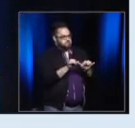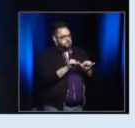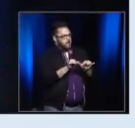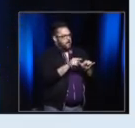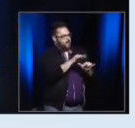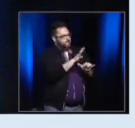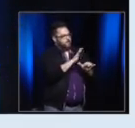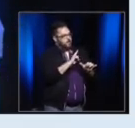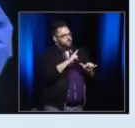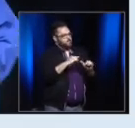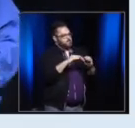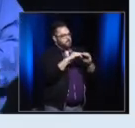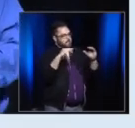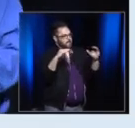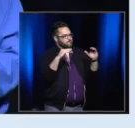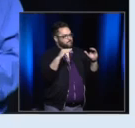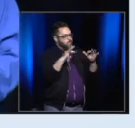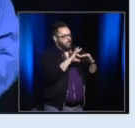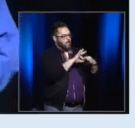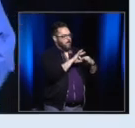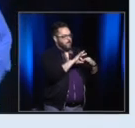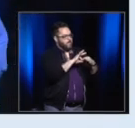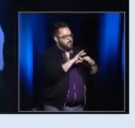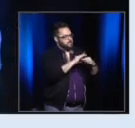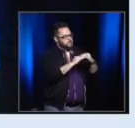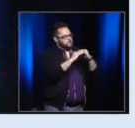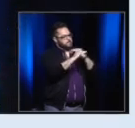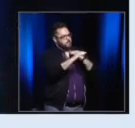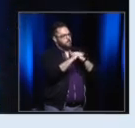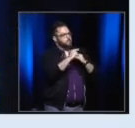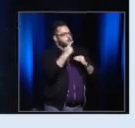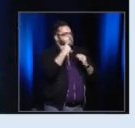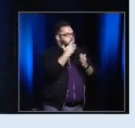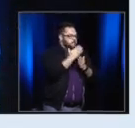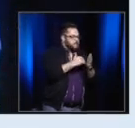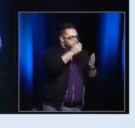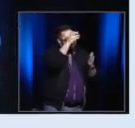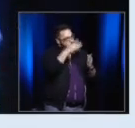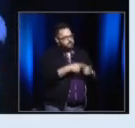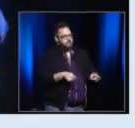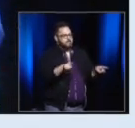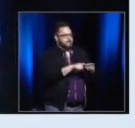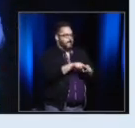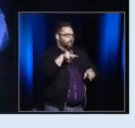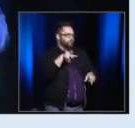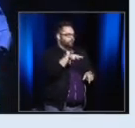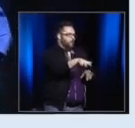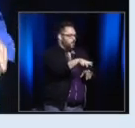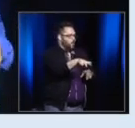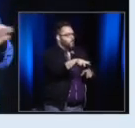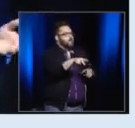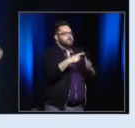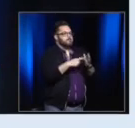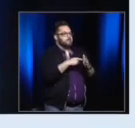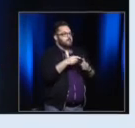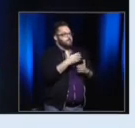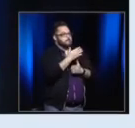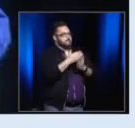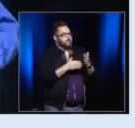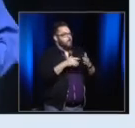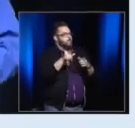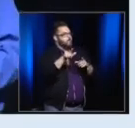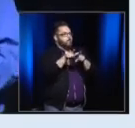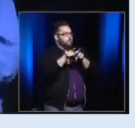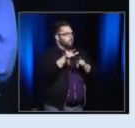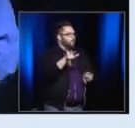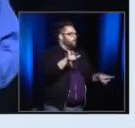stability of their first-order alliances, because some males are in the same trios all the time, or pairs, and some males will switch partners between consortships.